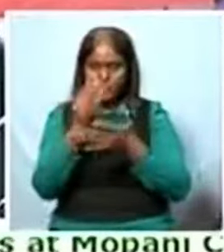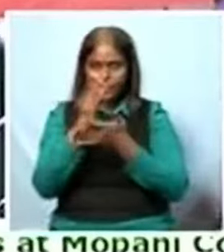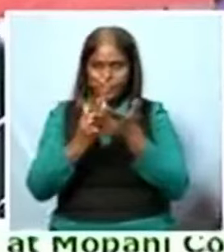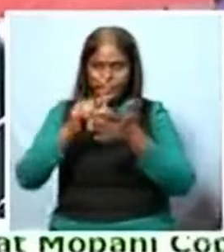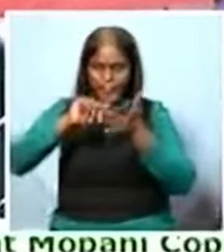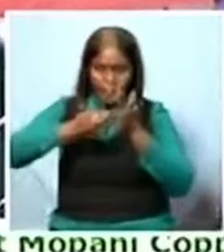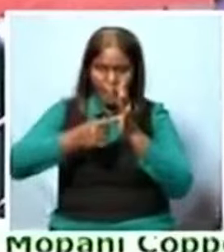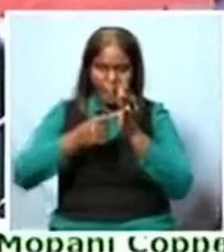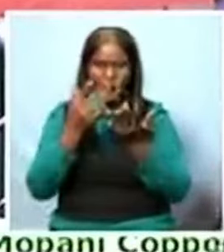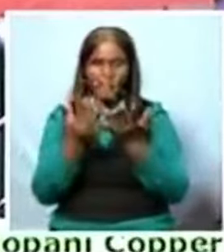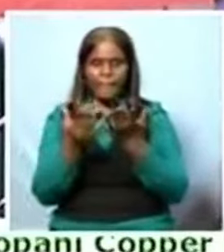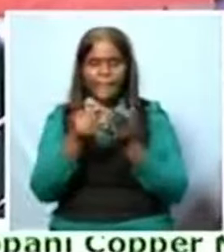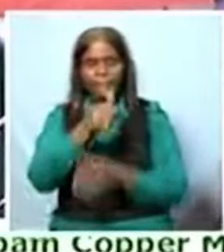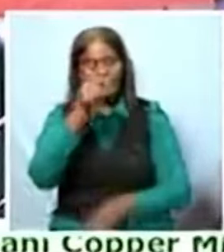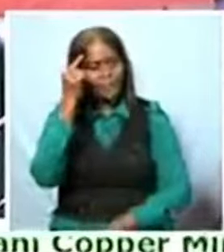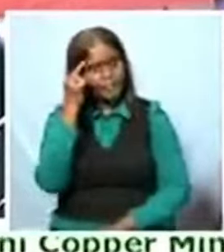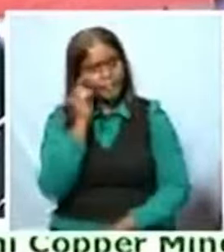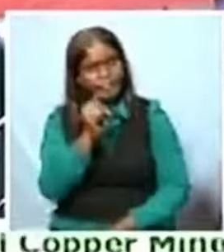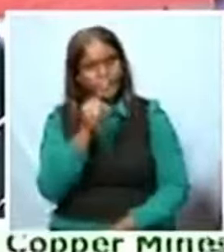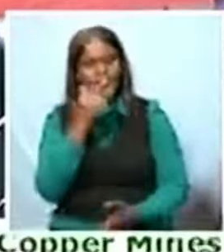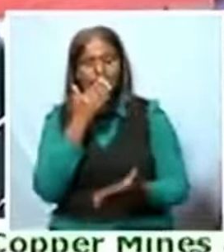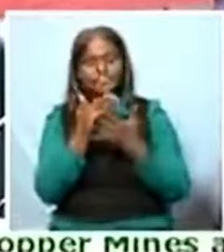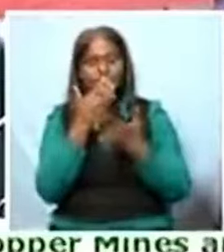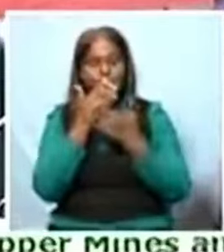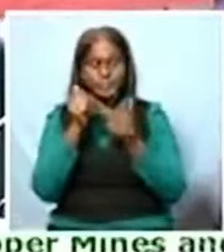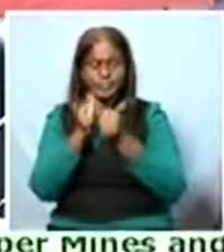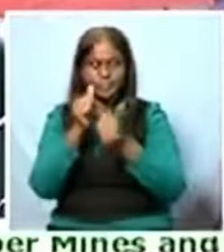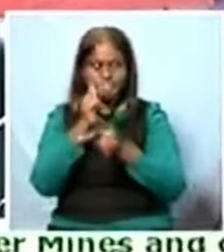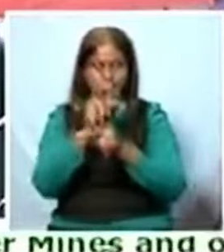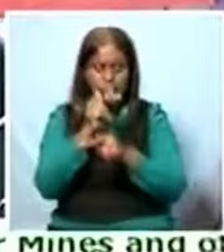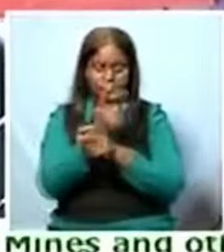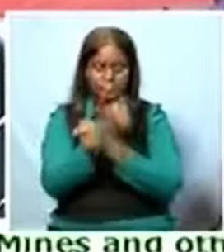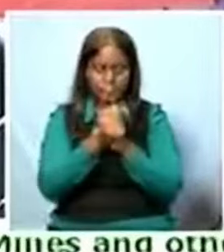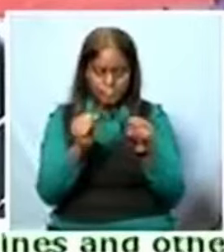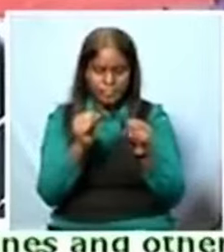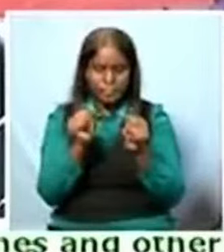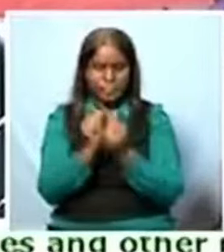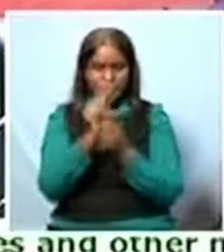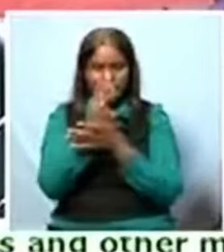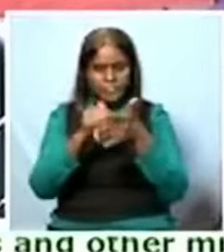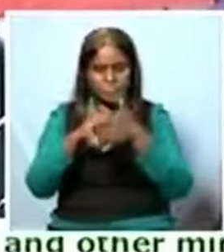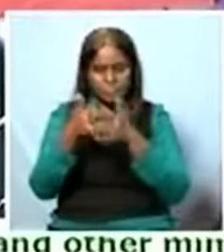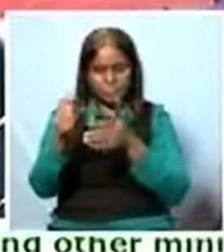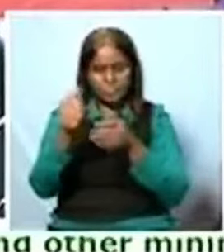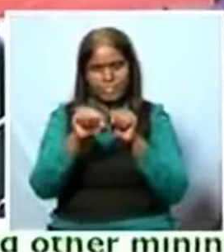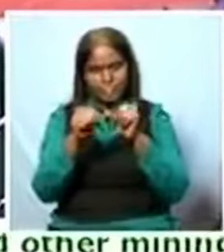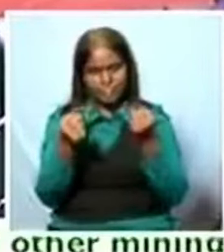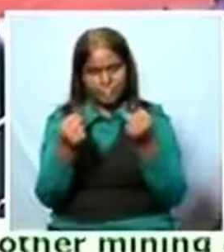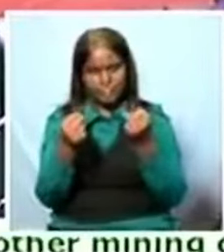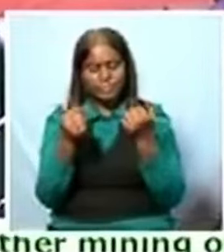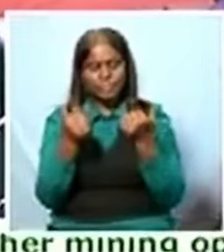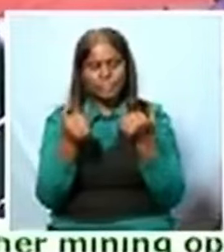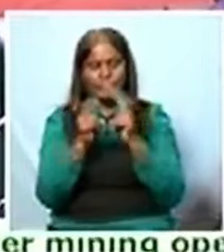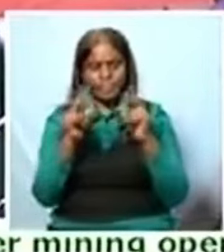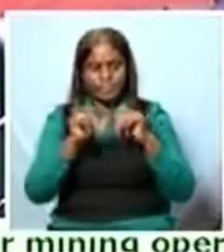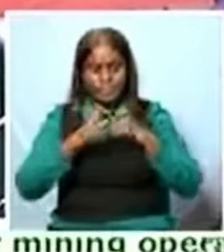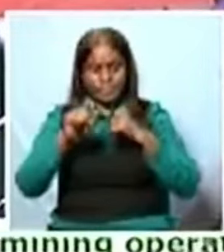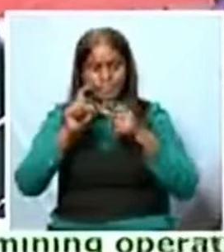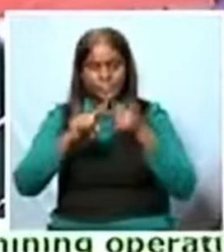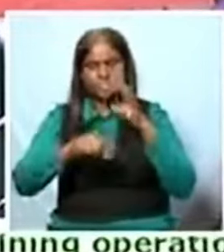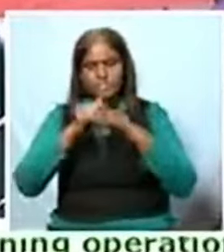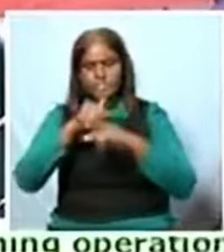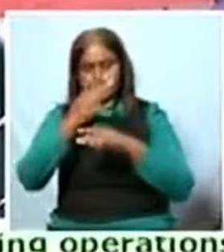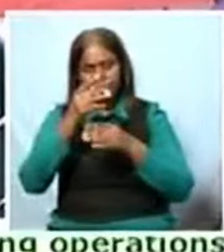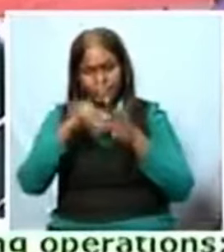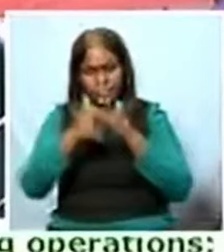point maybe they thought they are too good in terms of keeping safety and somehow they dropped the gun. So we really need to find out,